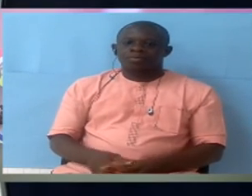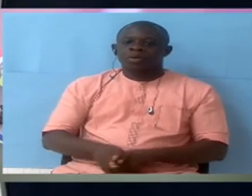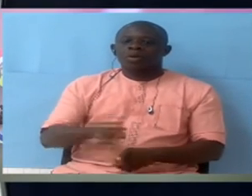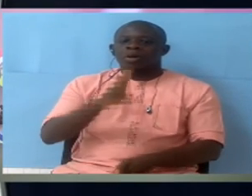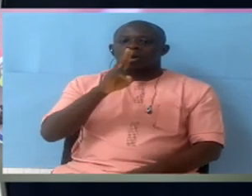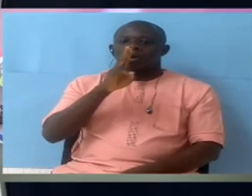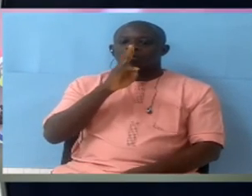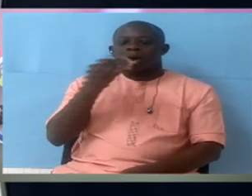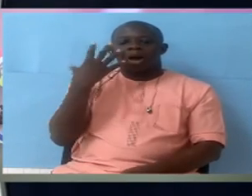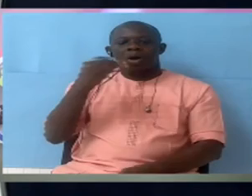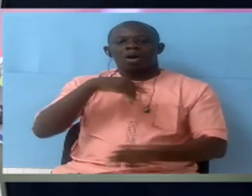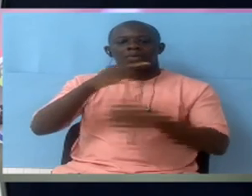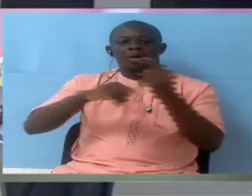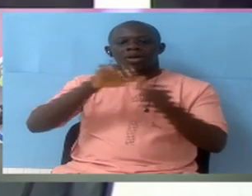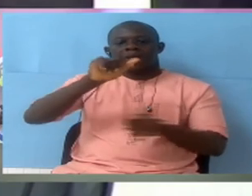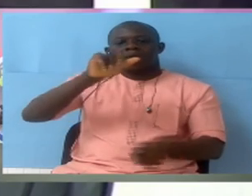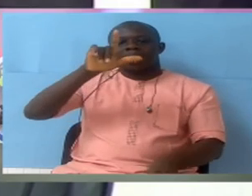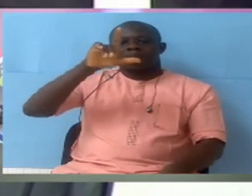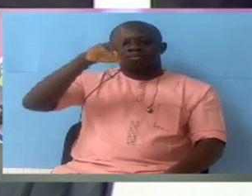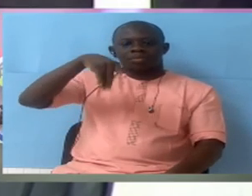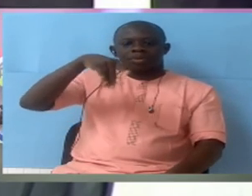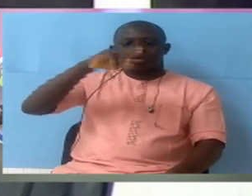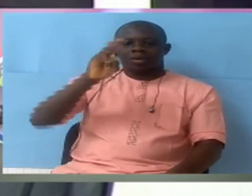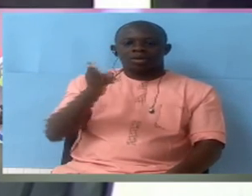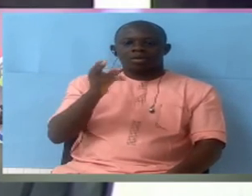Ba? Well, Alpha Ba nak.